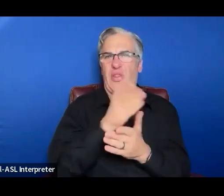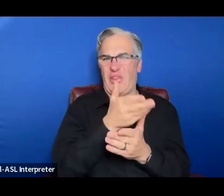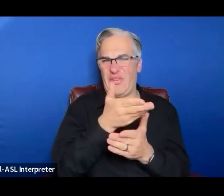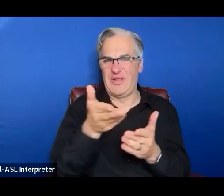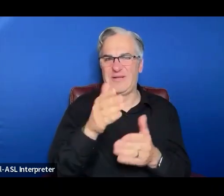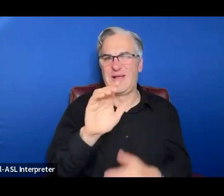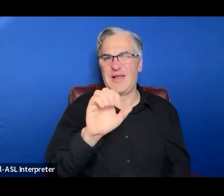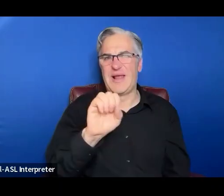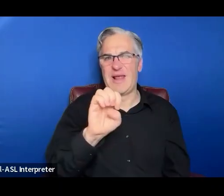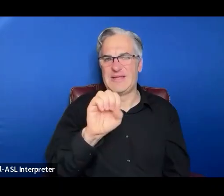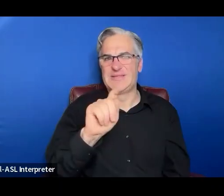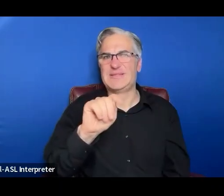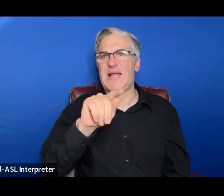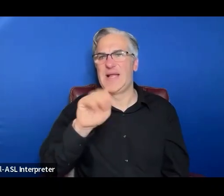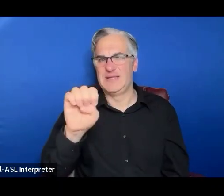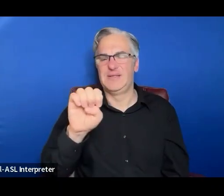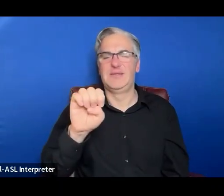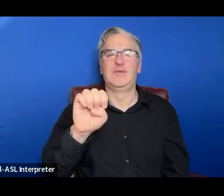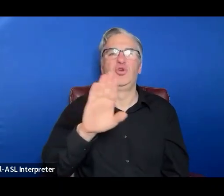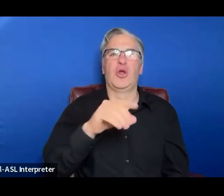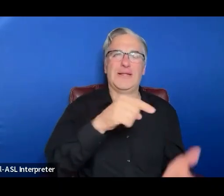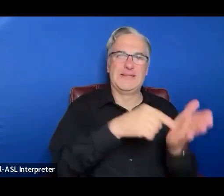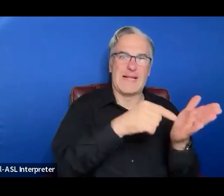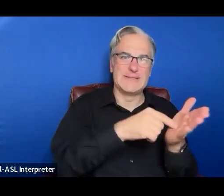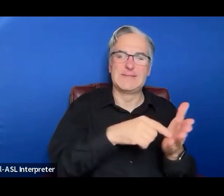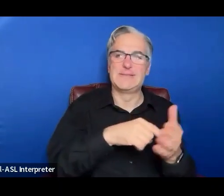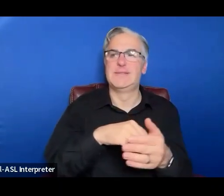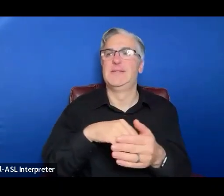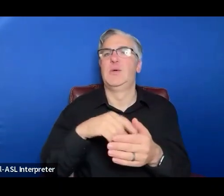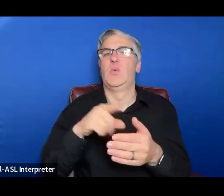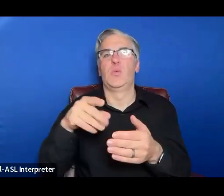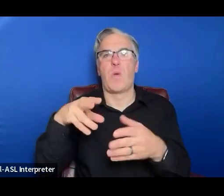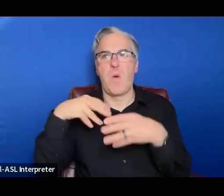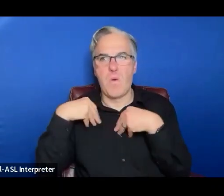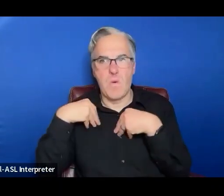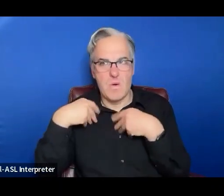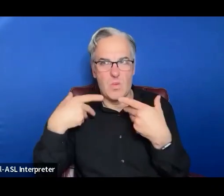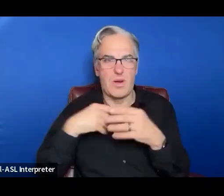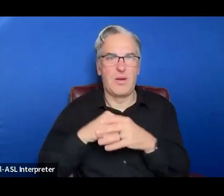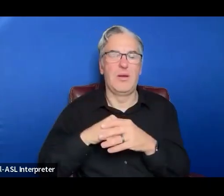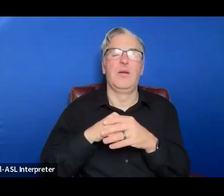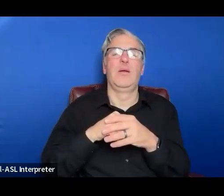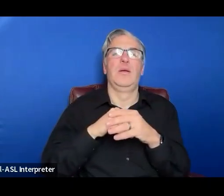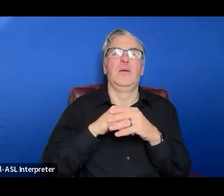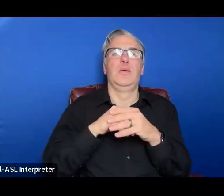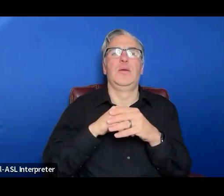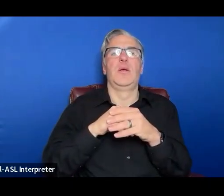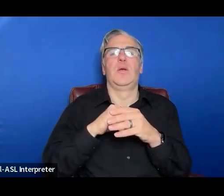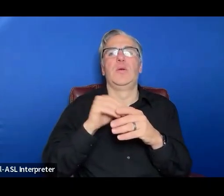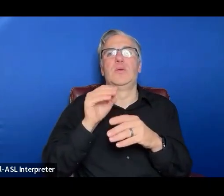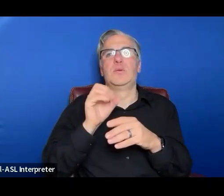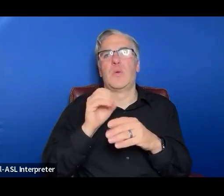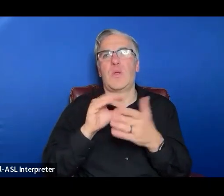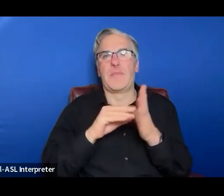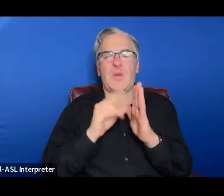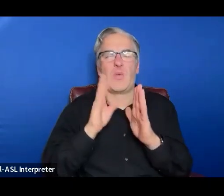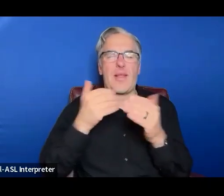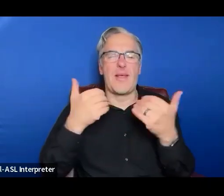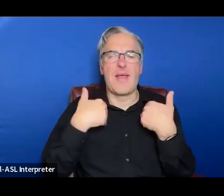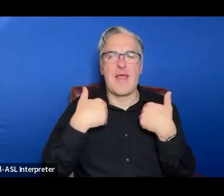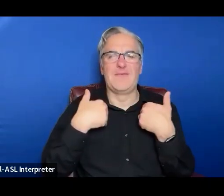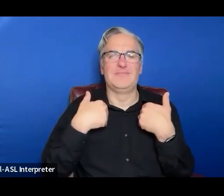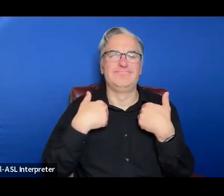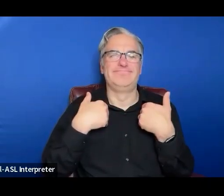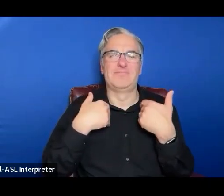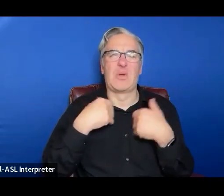through paying debts through distribution. So there's going to be there's going to be a lack of